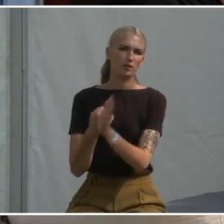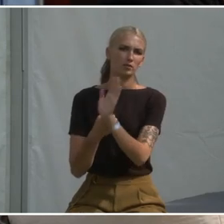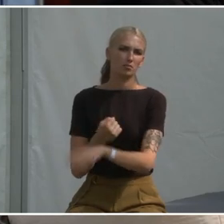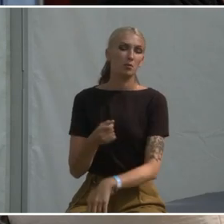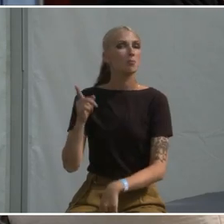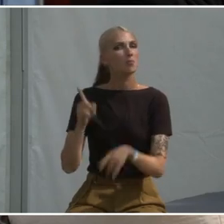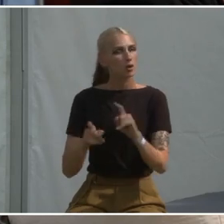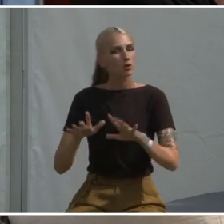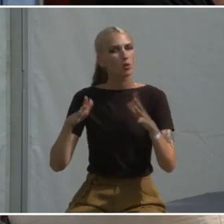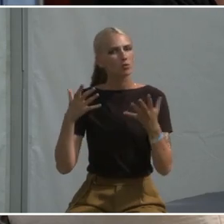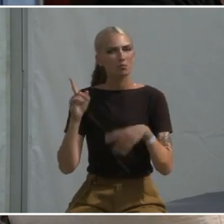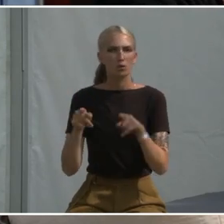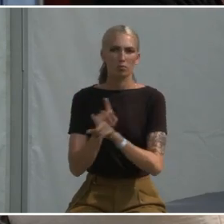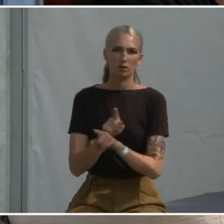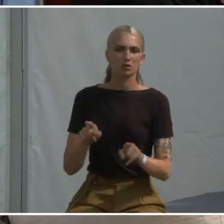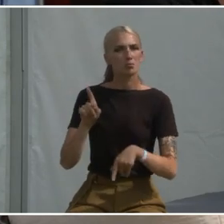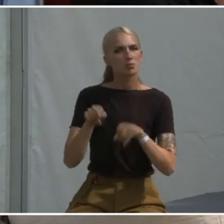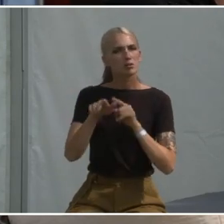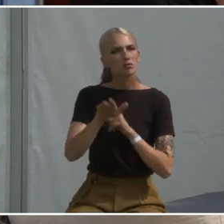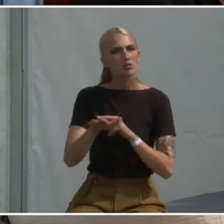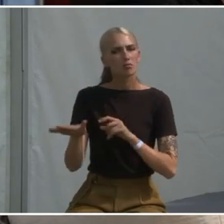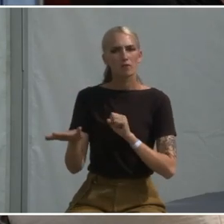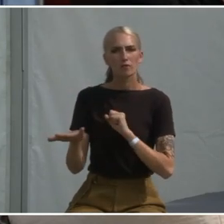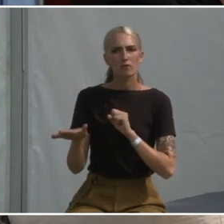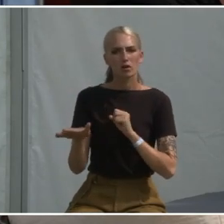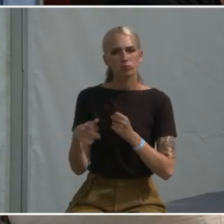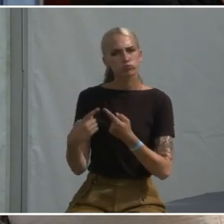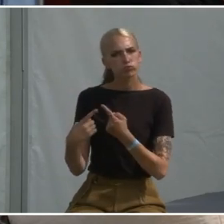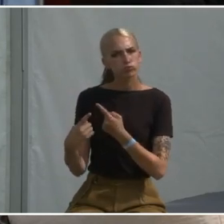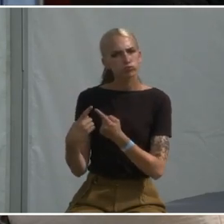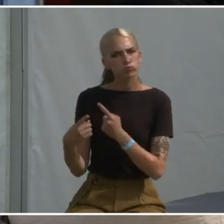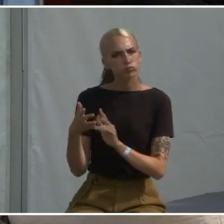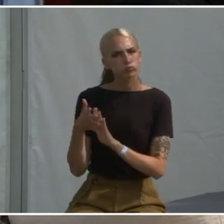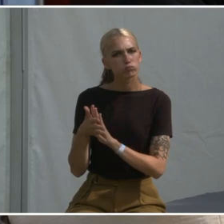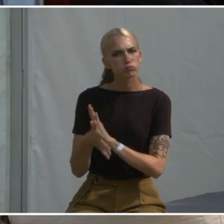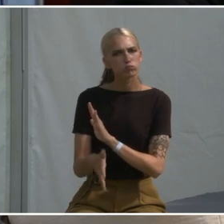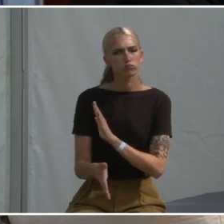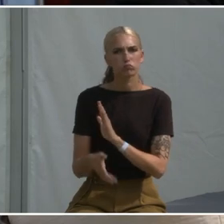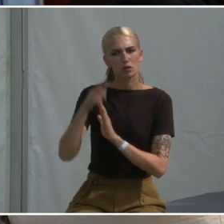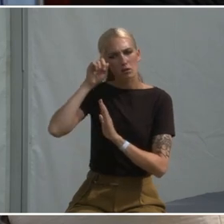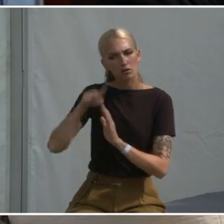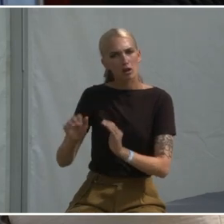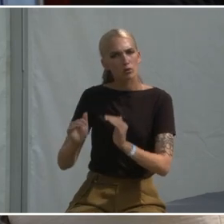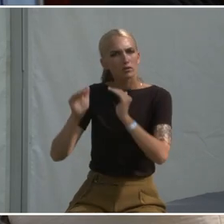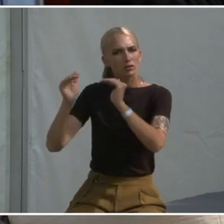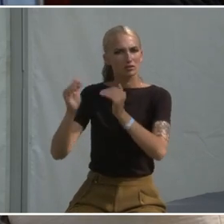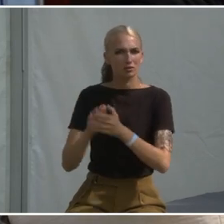time. Some kids actually need good talk about it. So raising awareness for me is